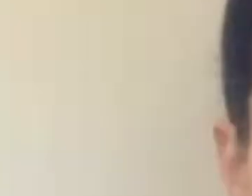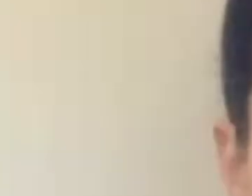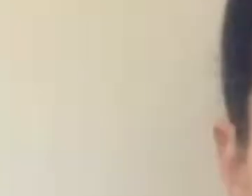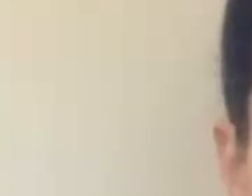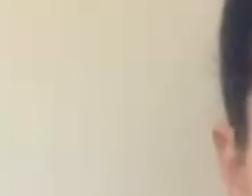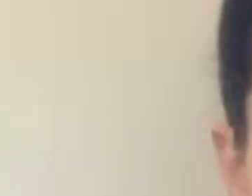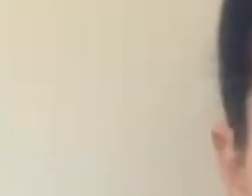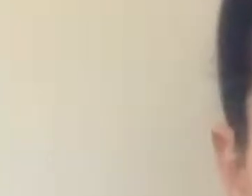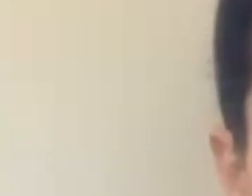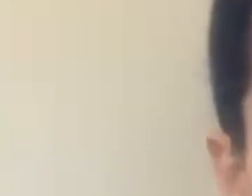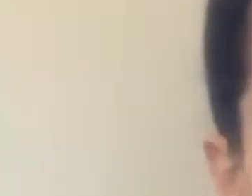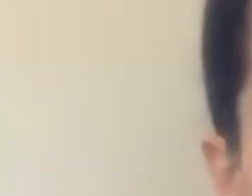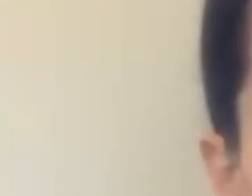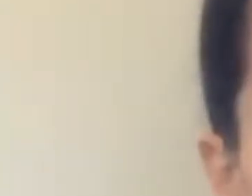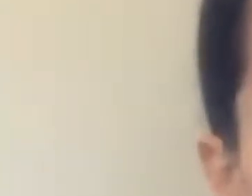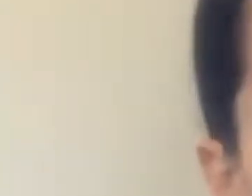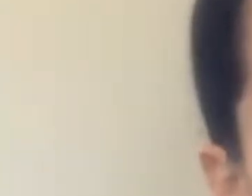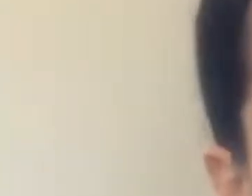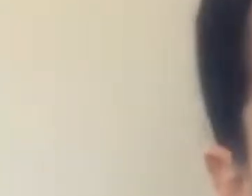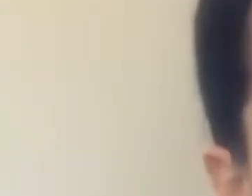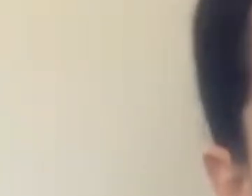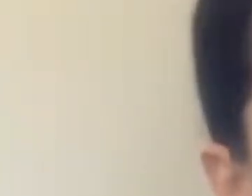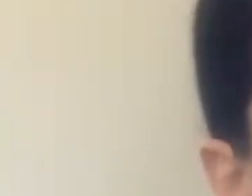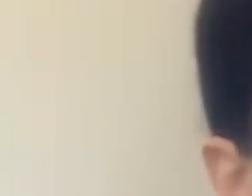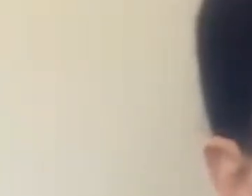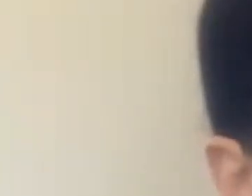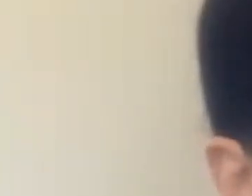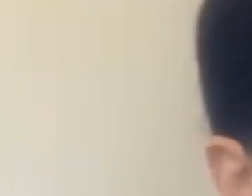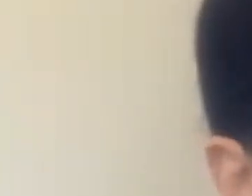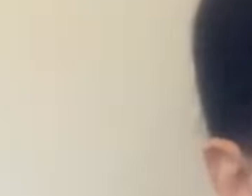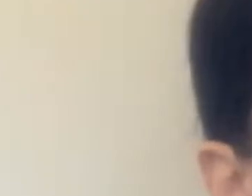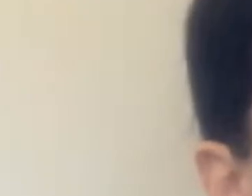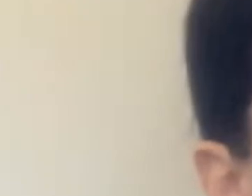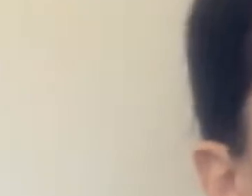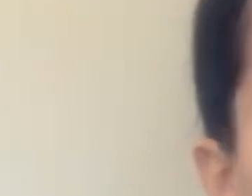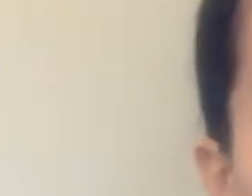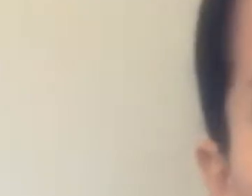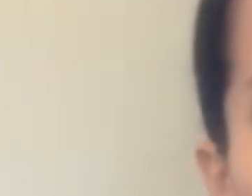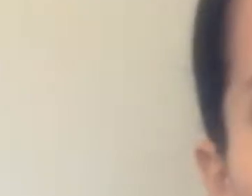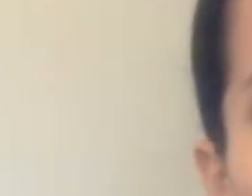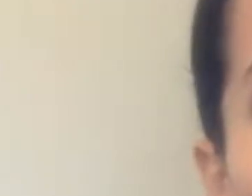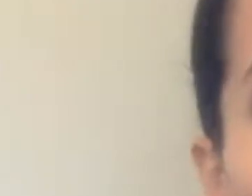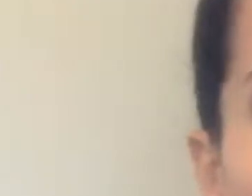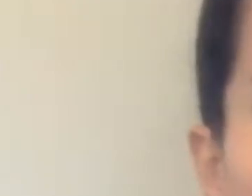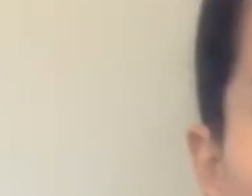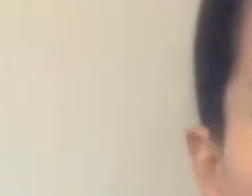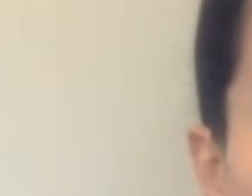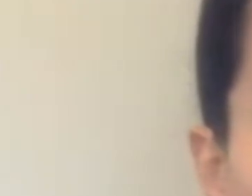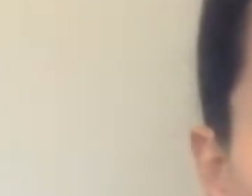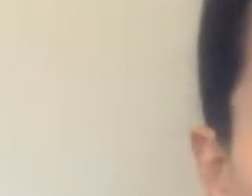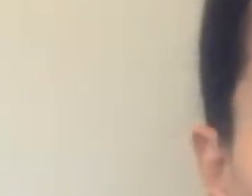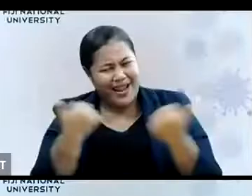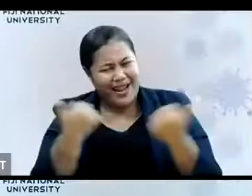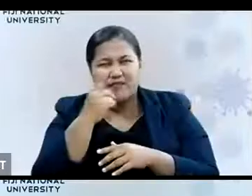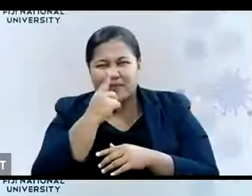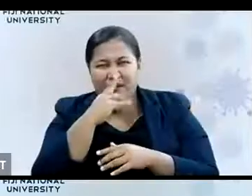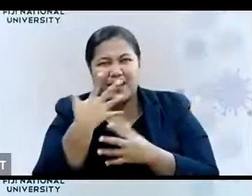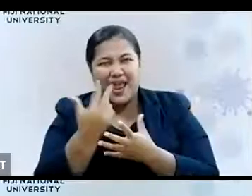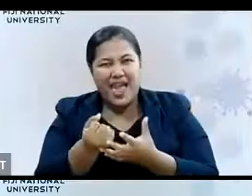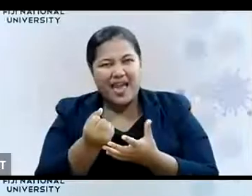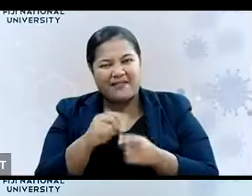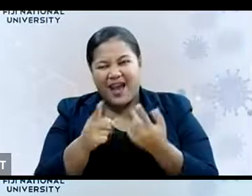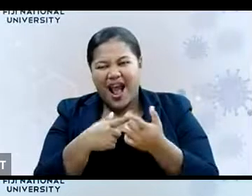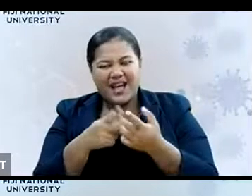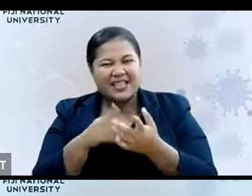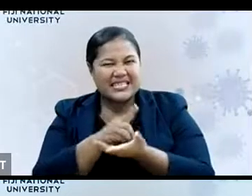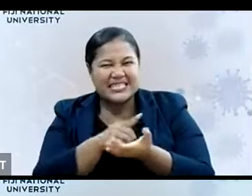as well that we know we have is that we have quite a high number of people with comorbidities. So chronic diseases